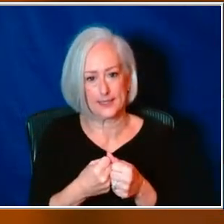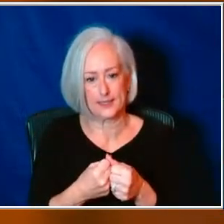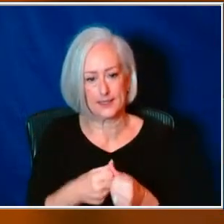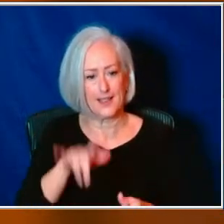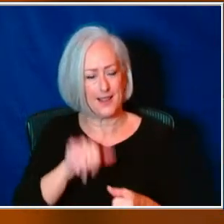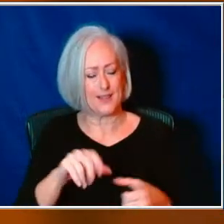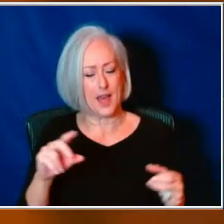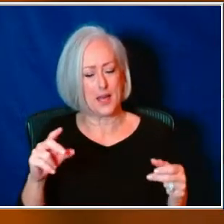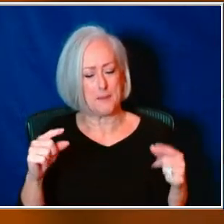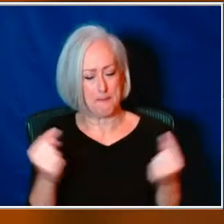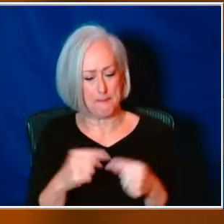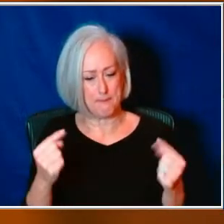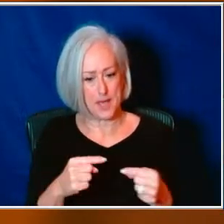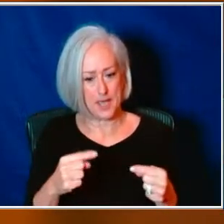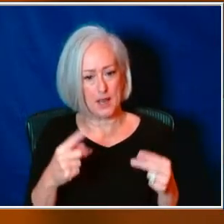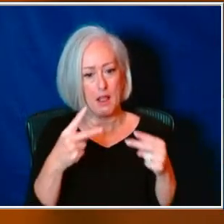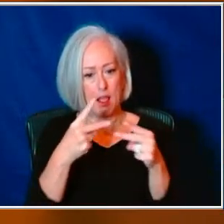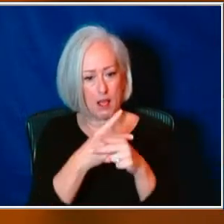therapy. We've tried